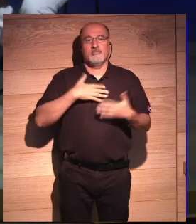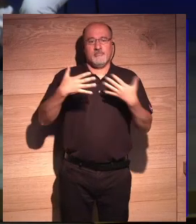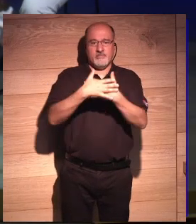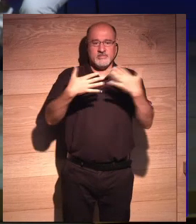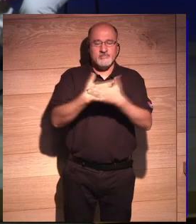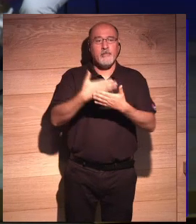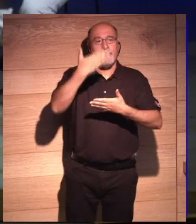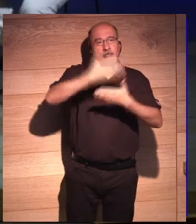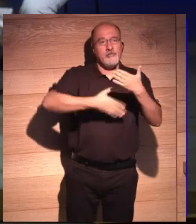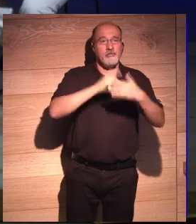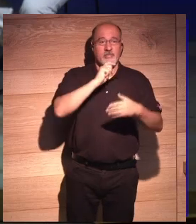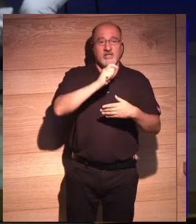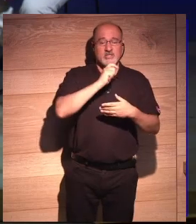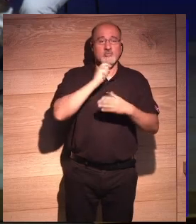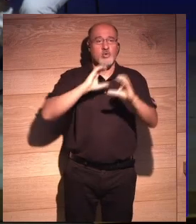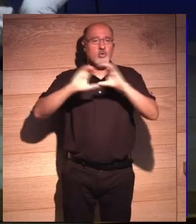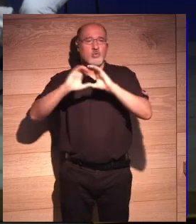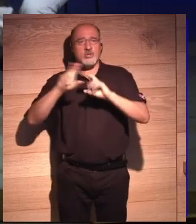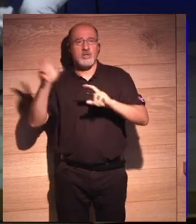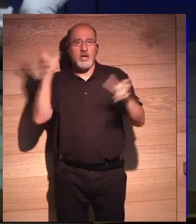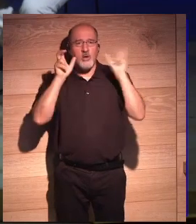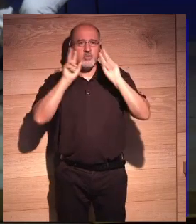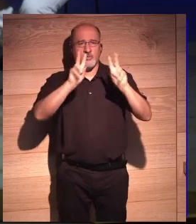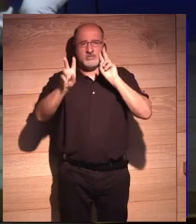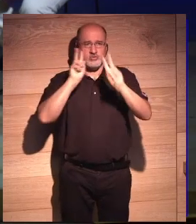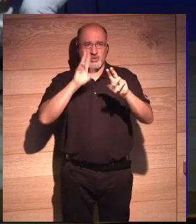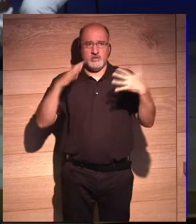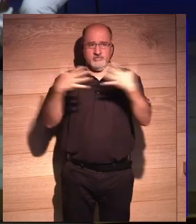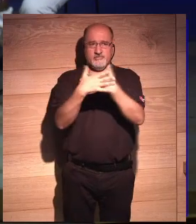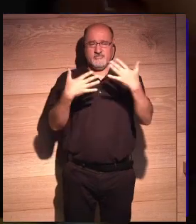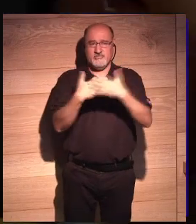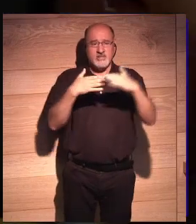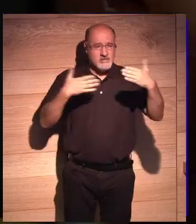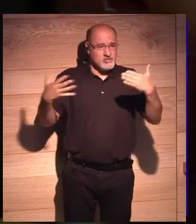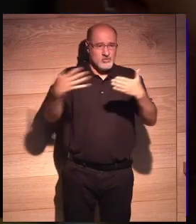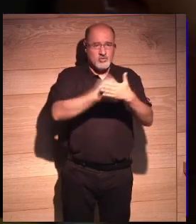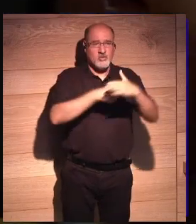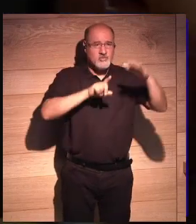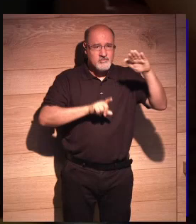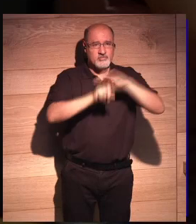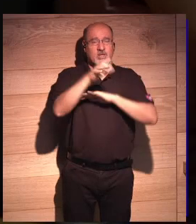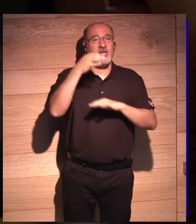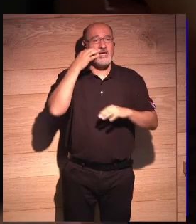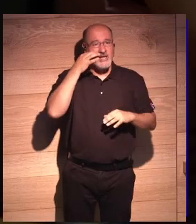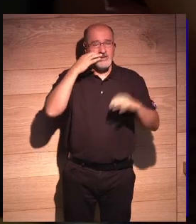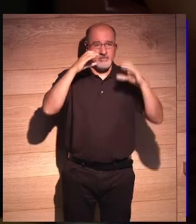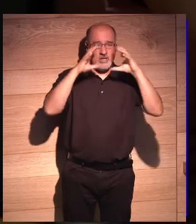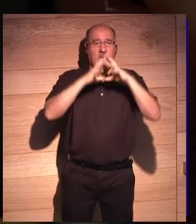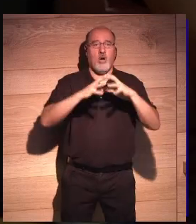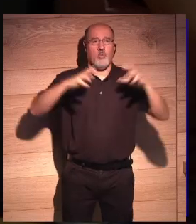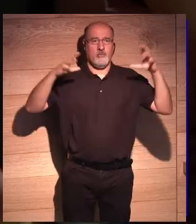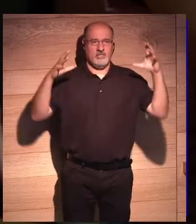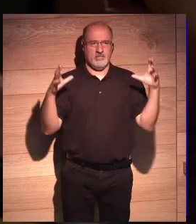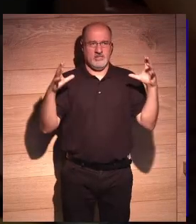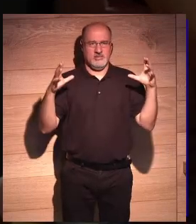I'm studying, it's a mix between journalism and audiovisual communication. I was wondering how we can